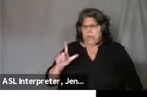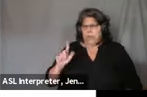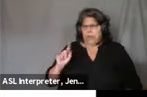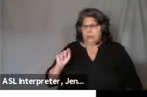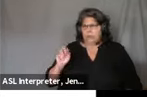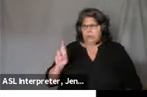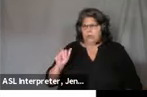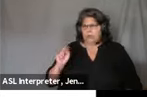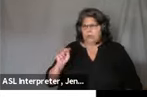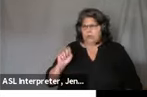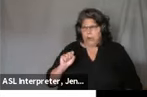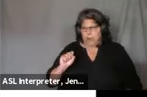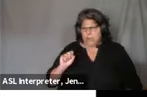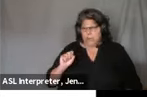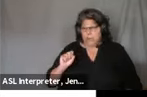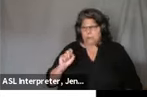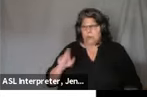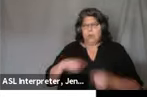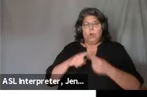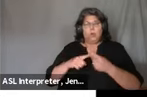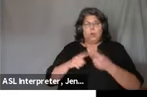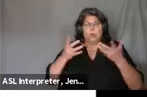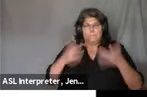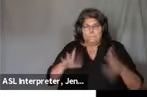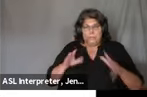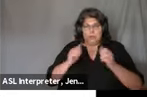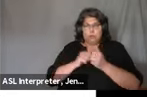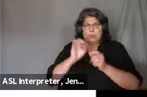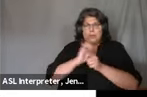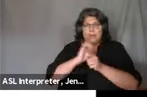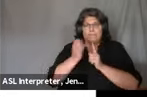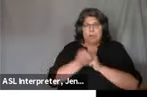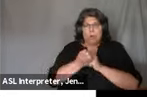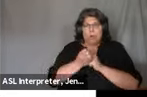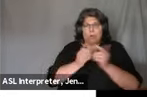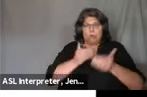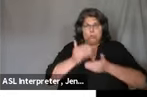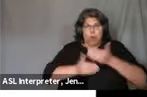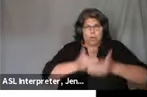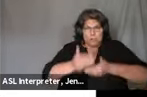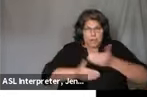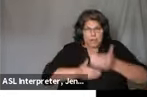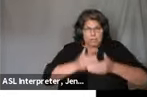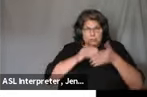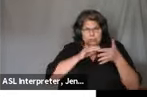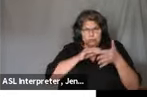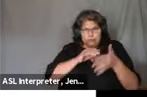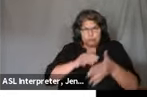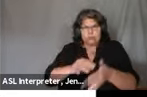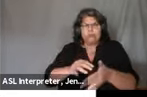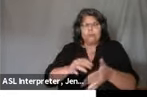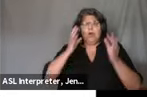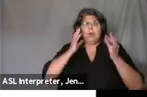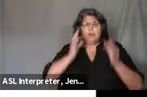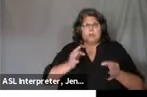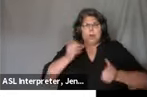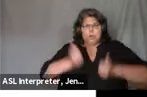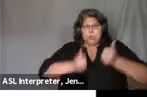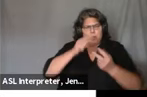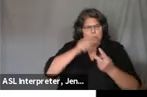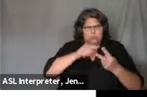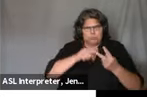Once we are finished with the environmental process and we have decided on a preferred